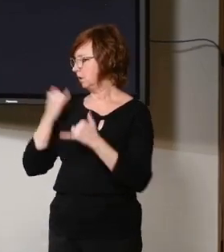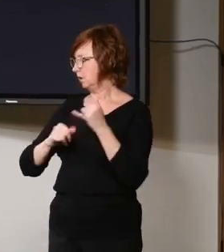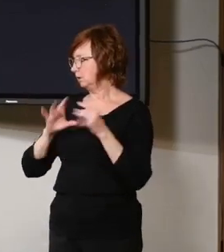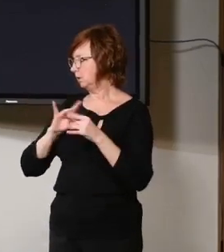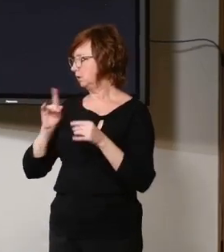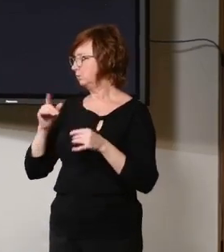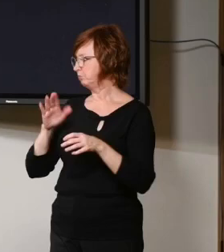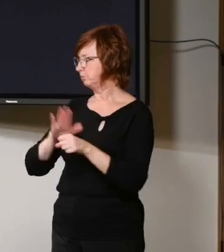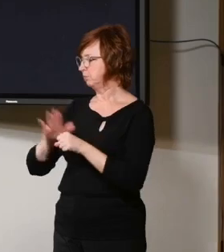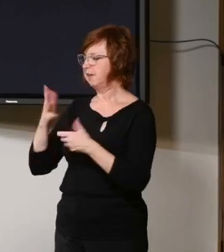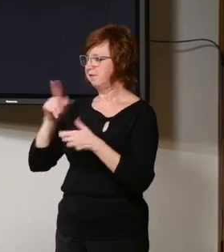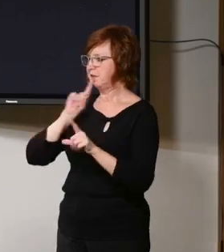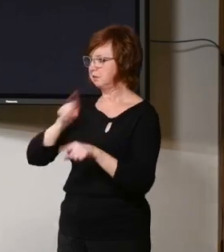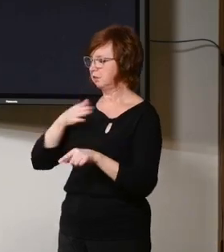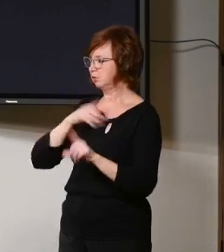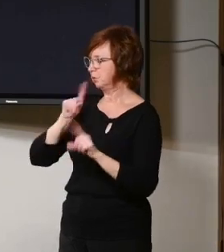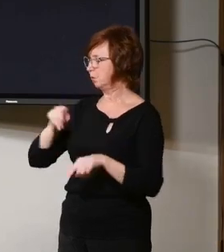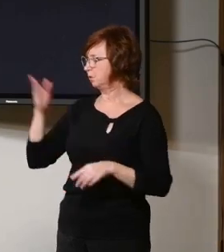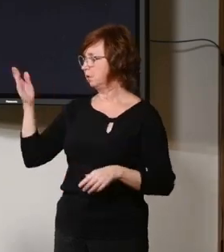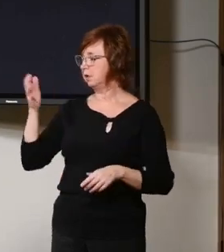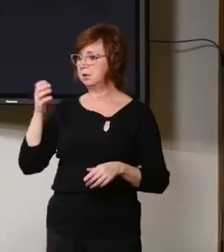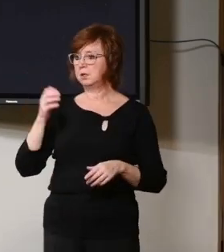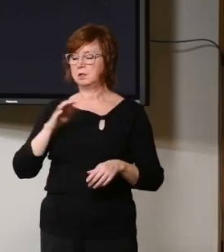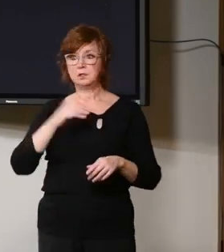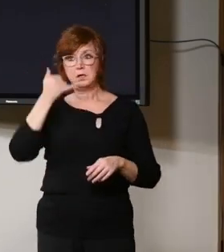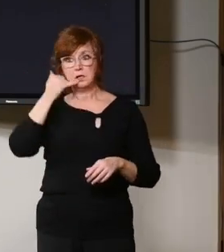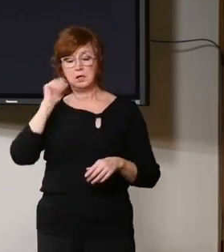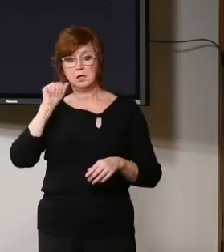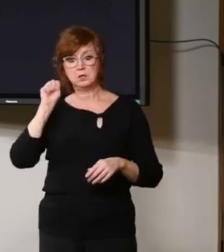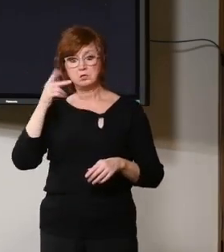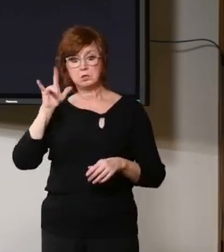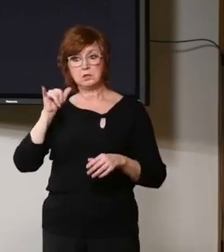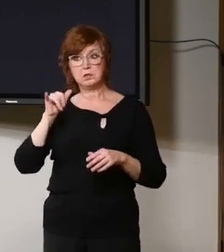Dr. Shahab Okay, great. actually answered the question. Is there a follow-up on the line, Ashley?